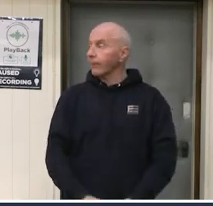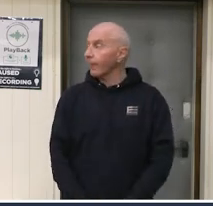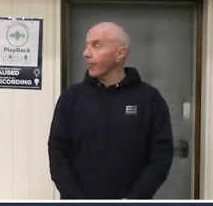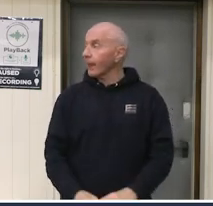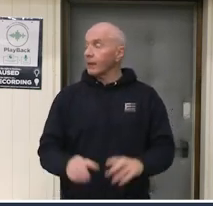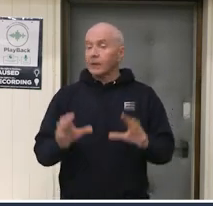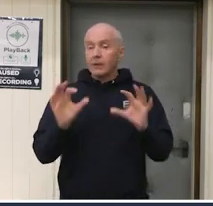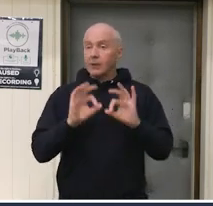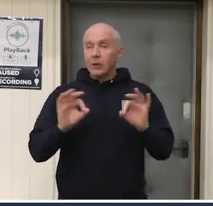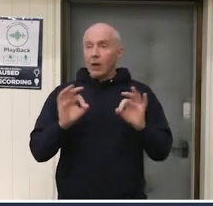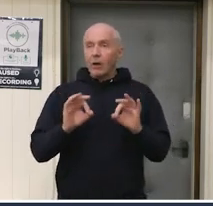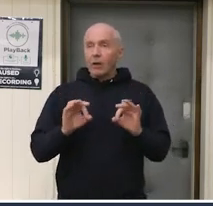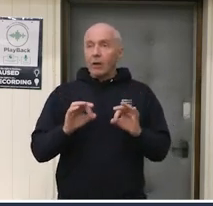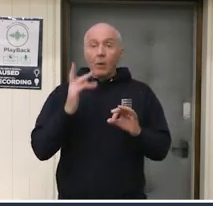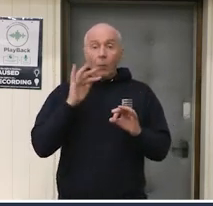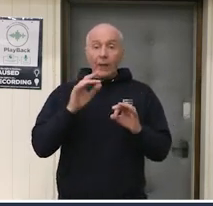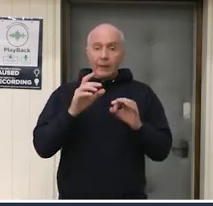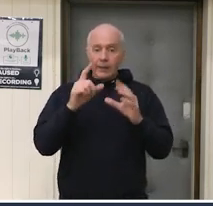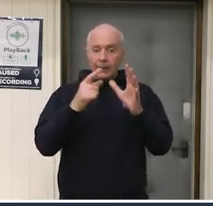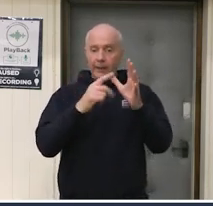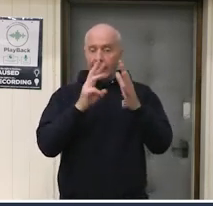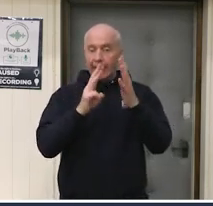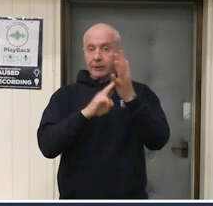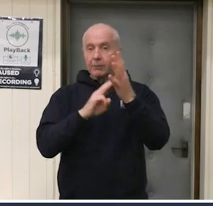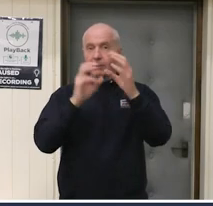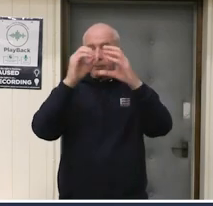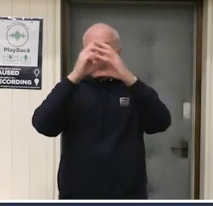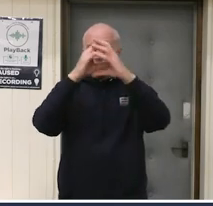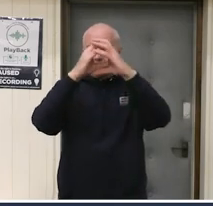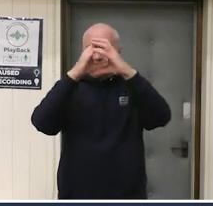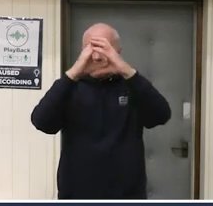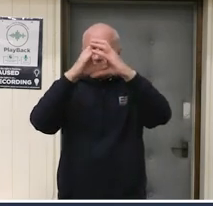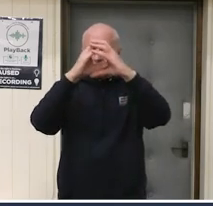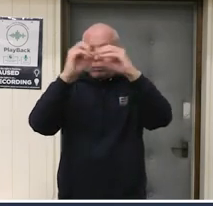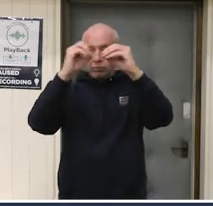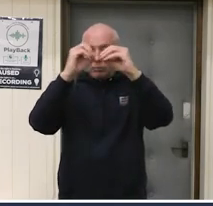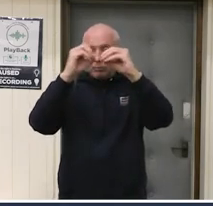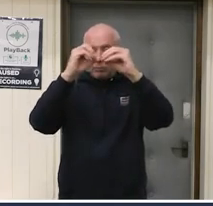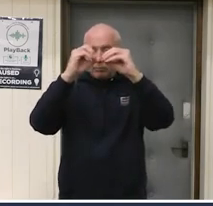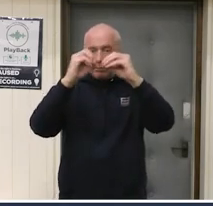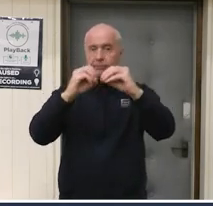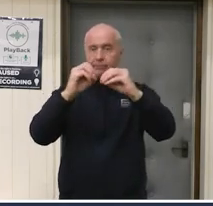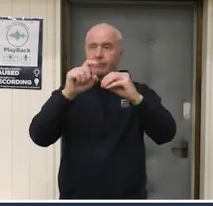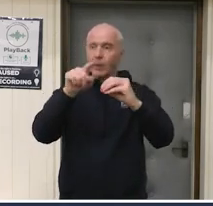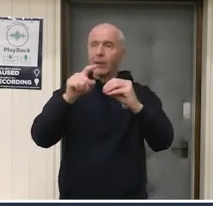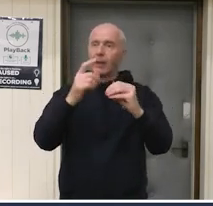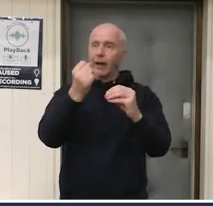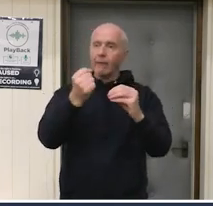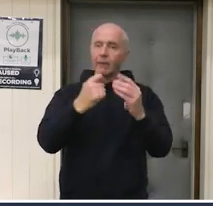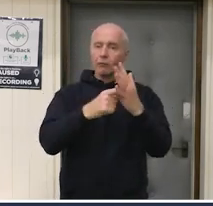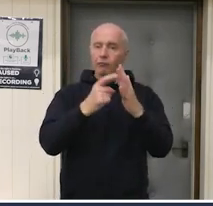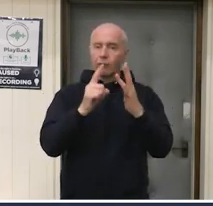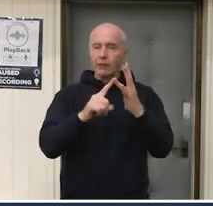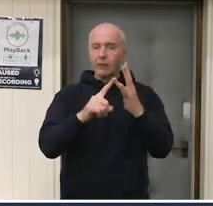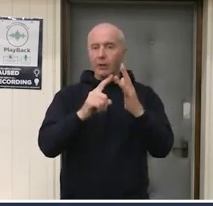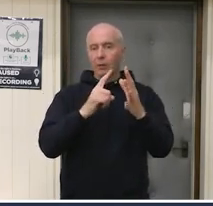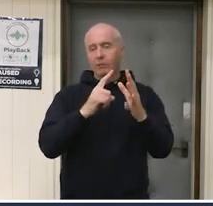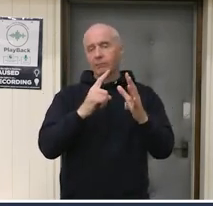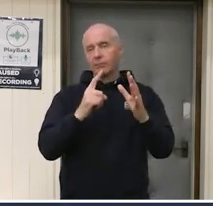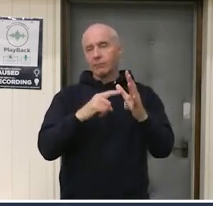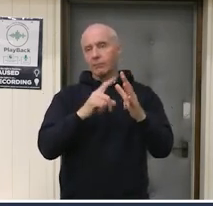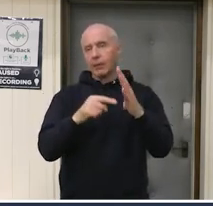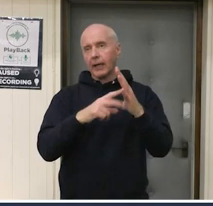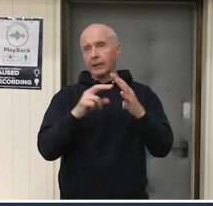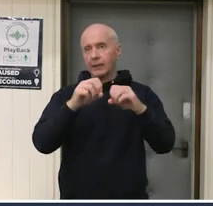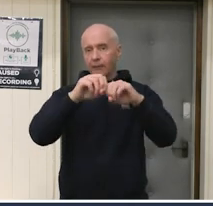thing as a free lunch. The minute you start mucking around with atoms, you will get some radioactive waste. This is far less of a burden, all right?